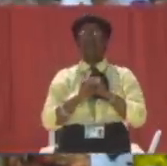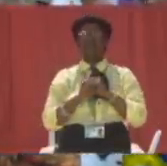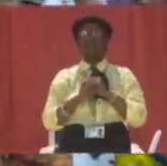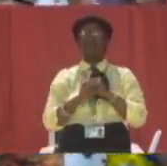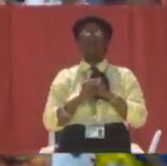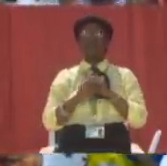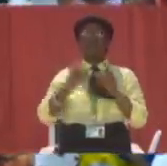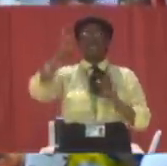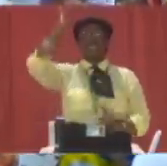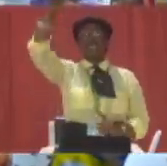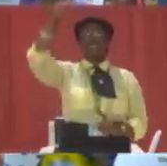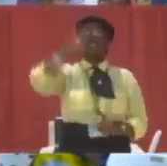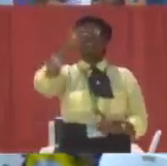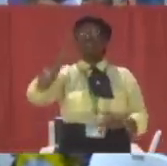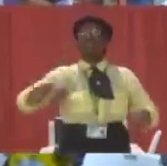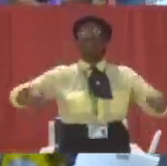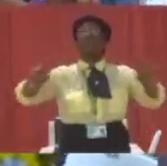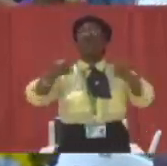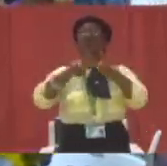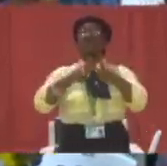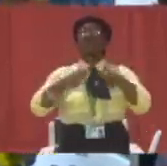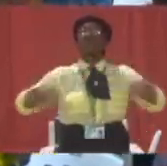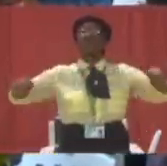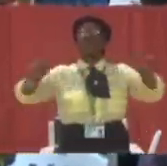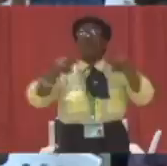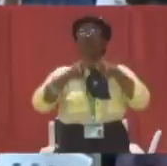He's worthy, worthy to be praised.